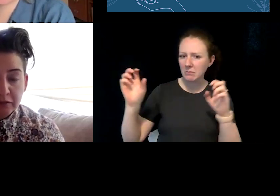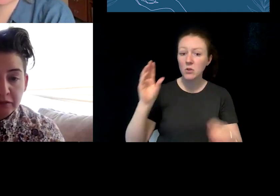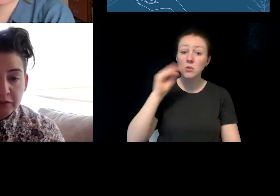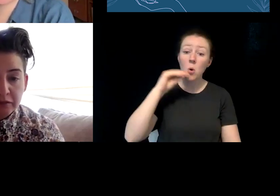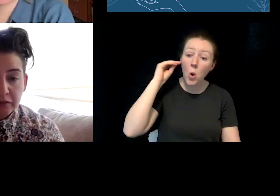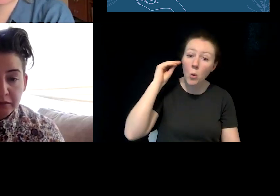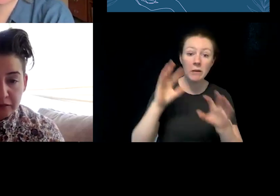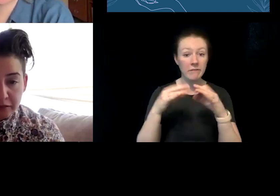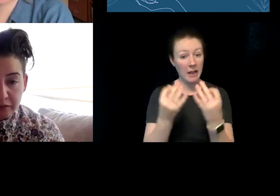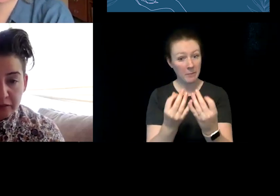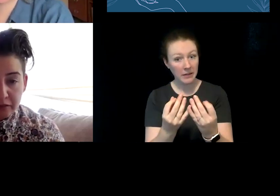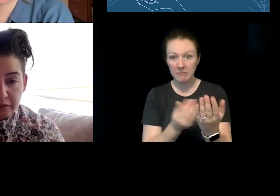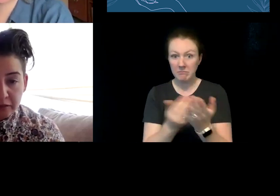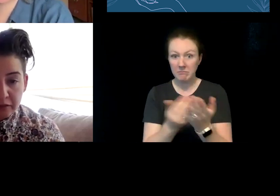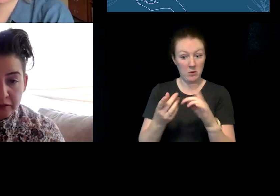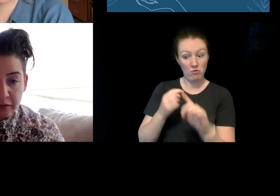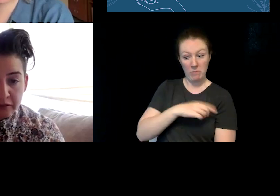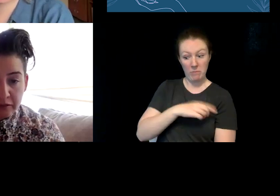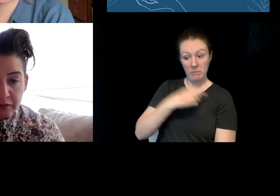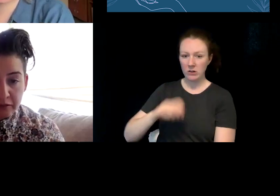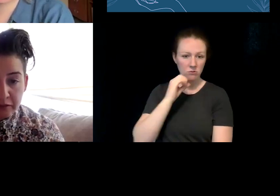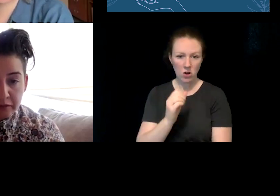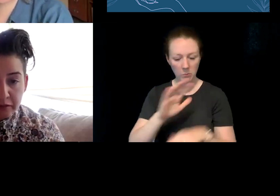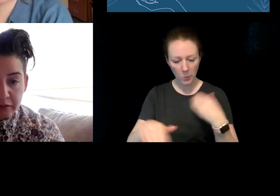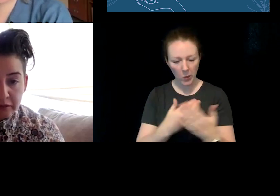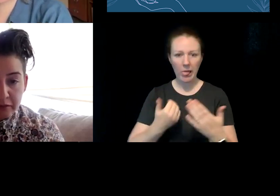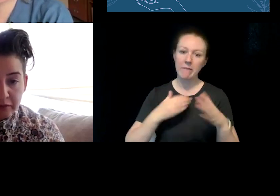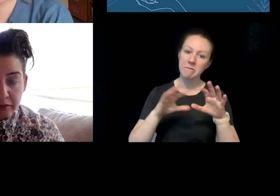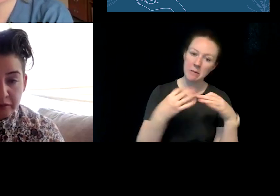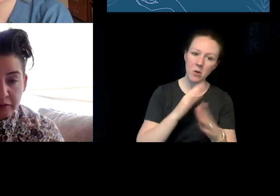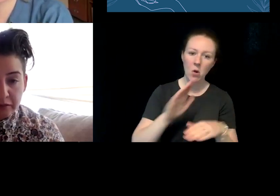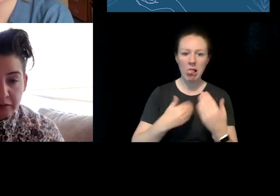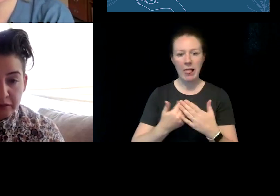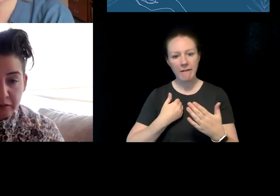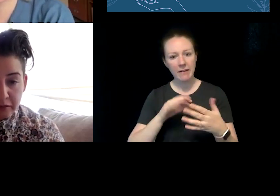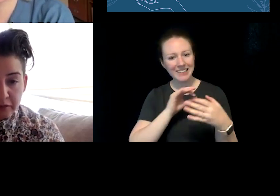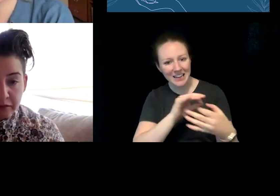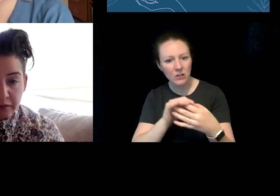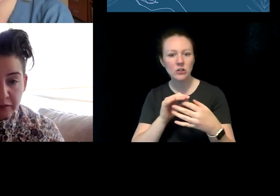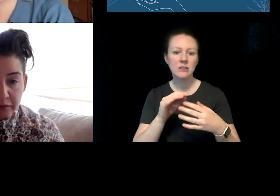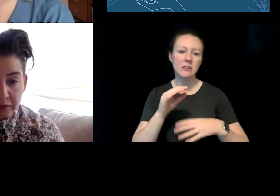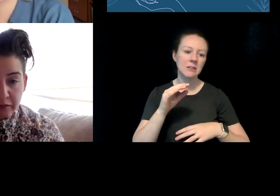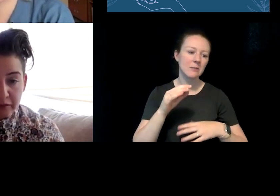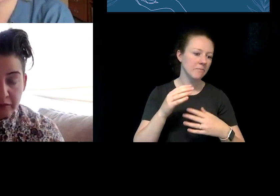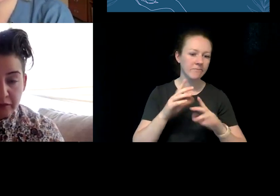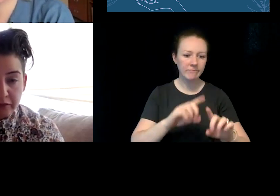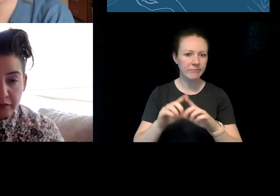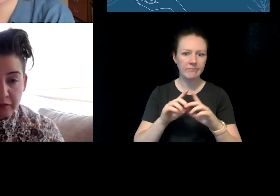they're from Hong Kong, whether they, you know, and even though we roughly want the same